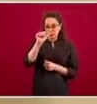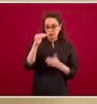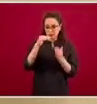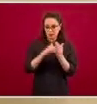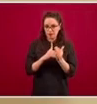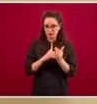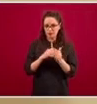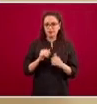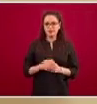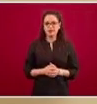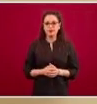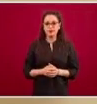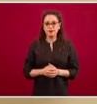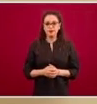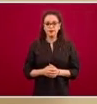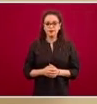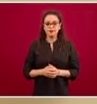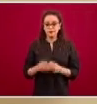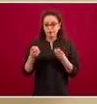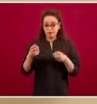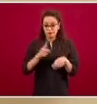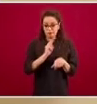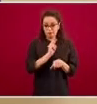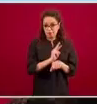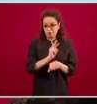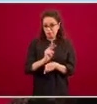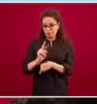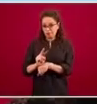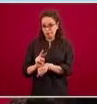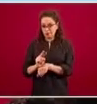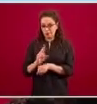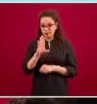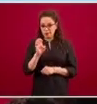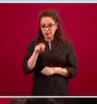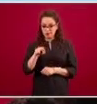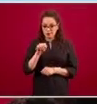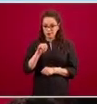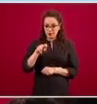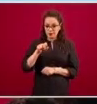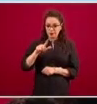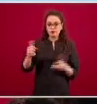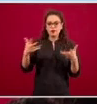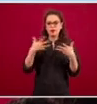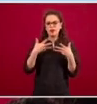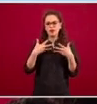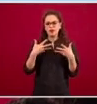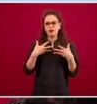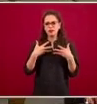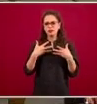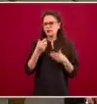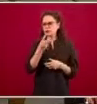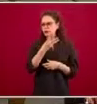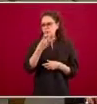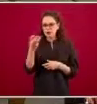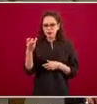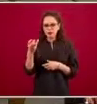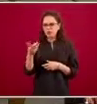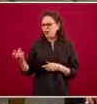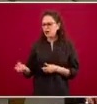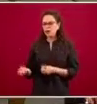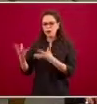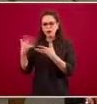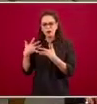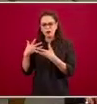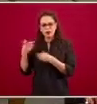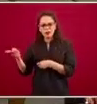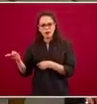have 26,000. Within the Sentinel model, we have